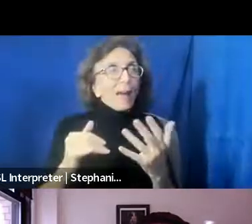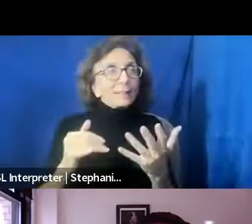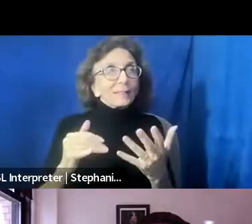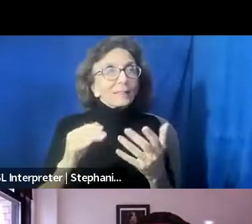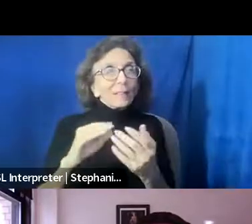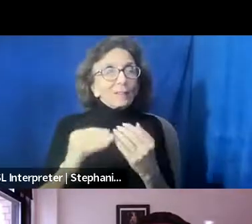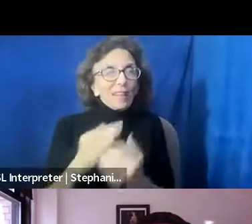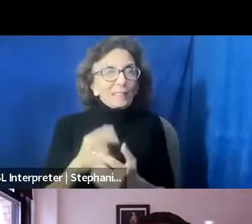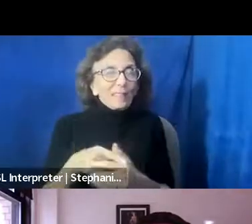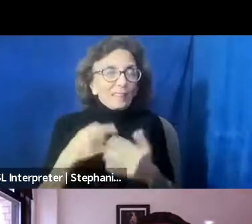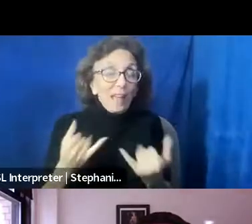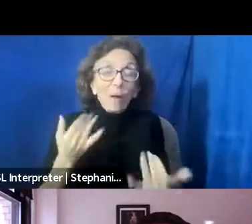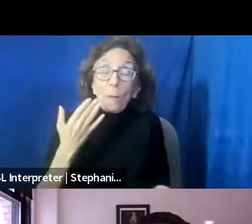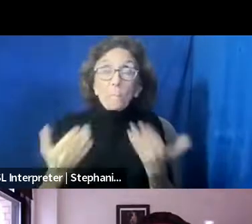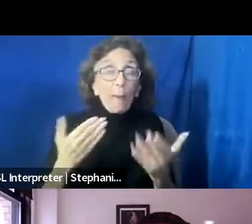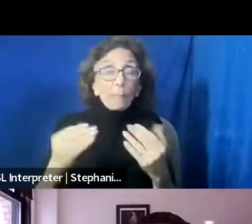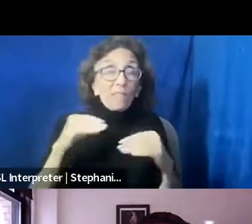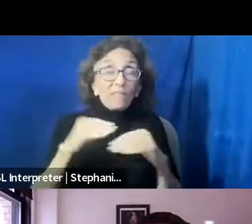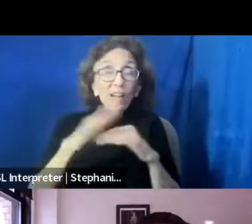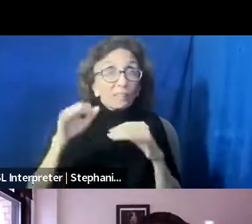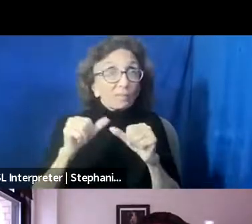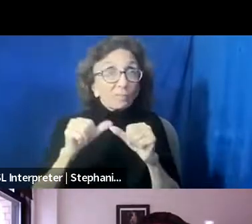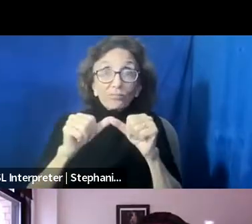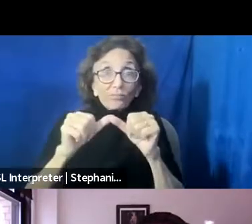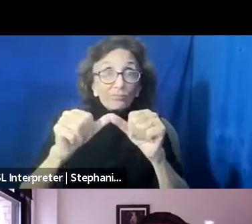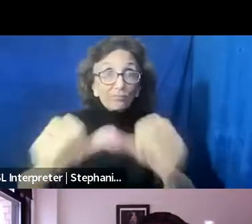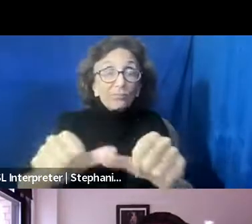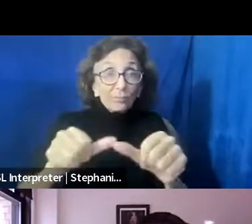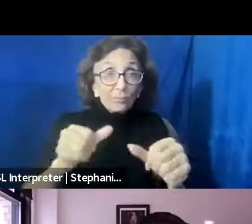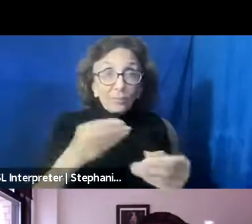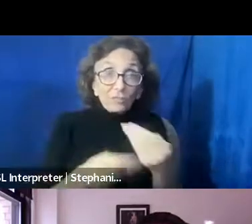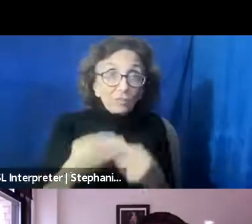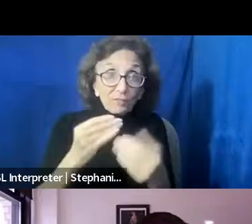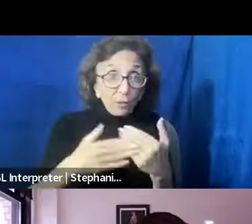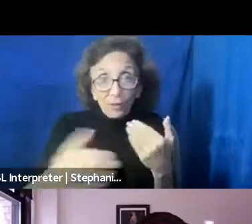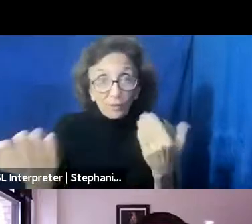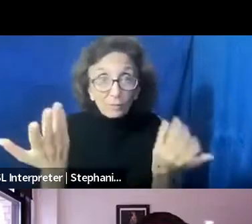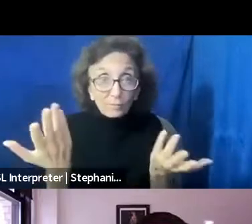permanently, the way that we approach budgeting,